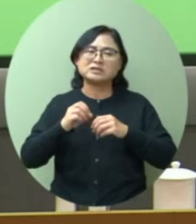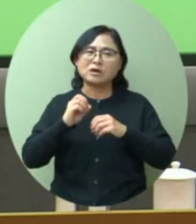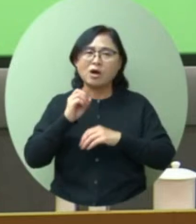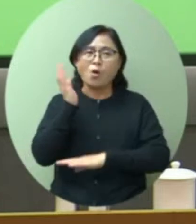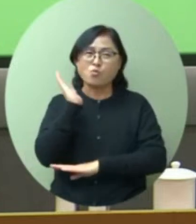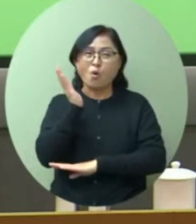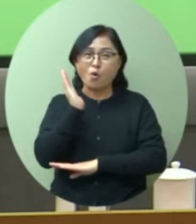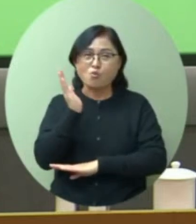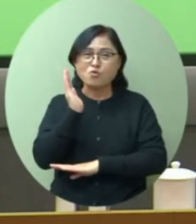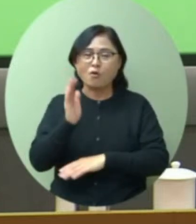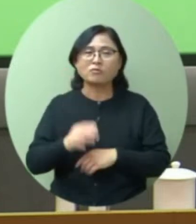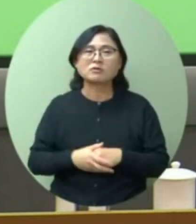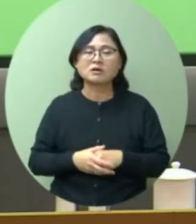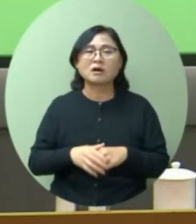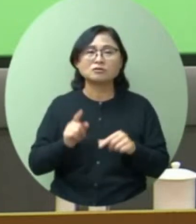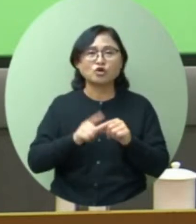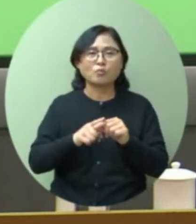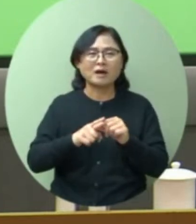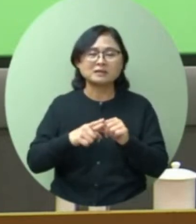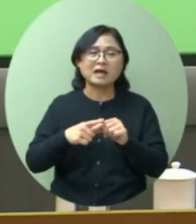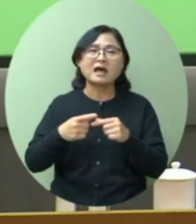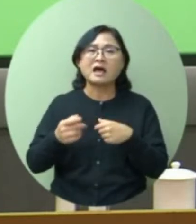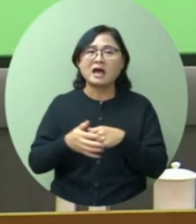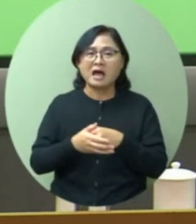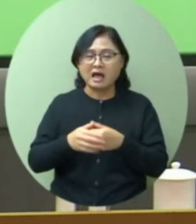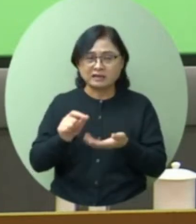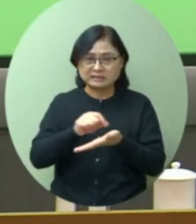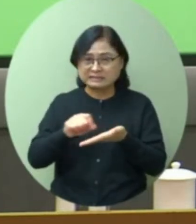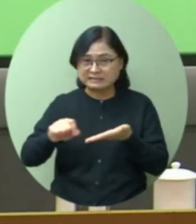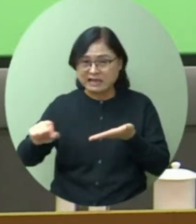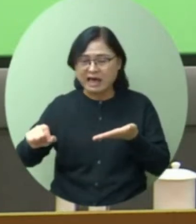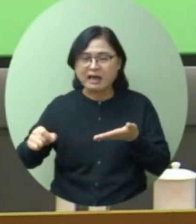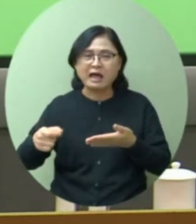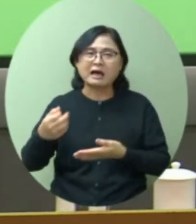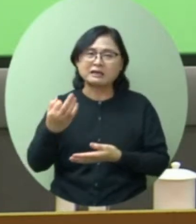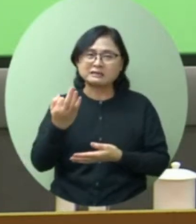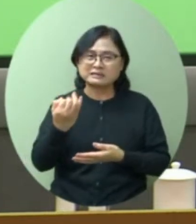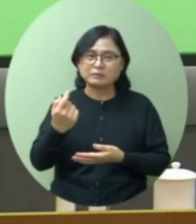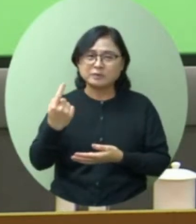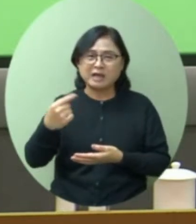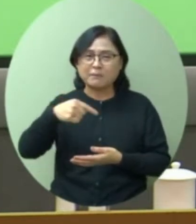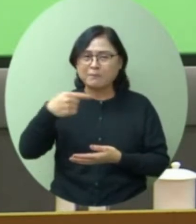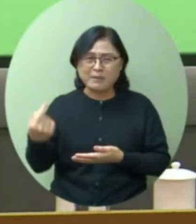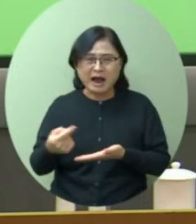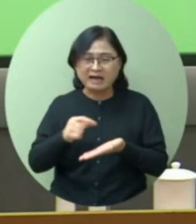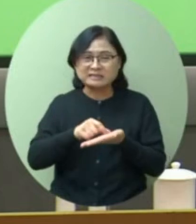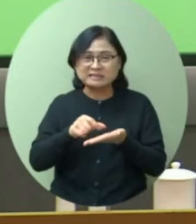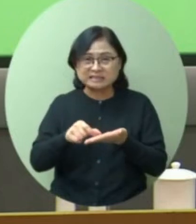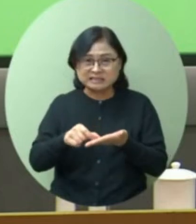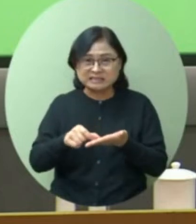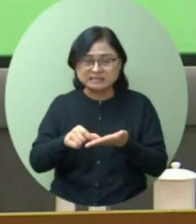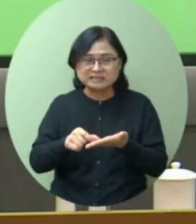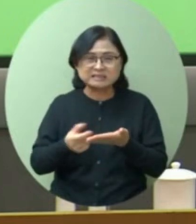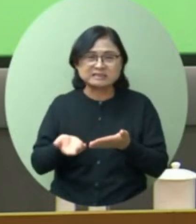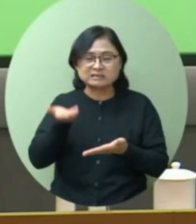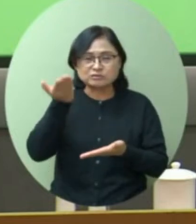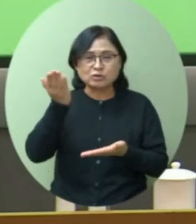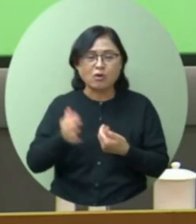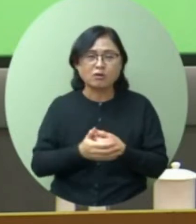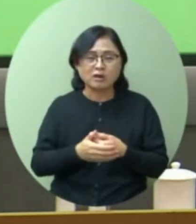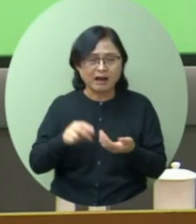31,000 words. So it does take time to really look at the things in detail. But a